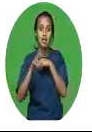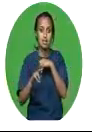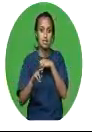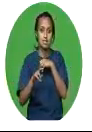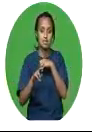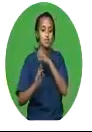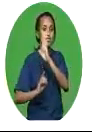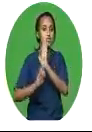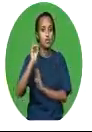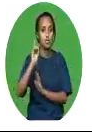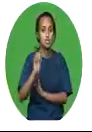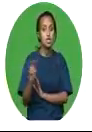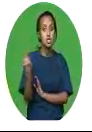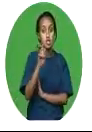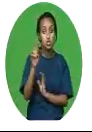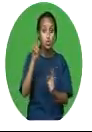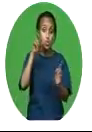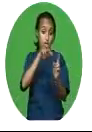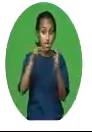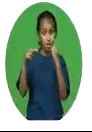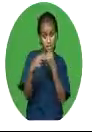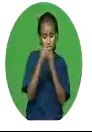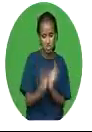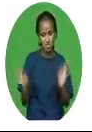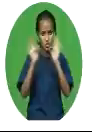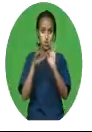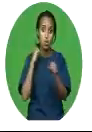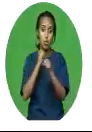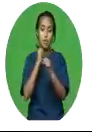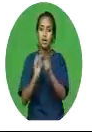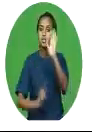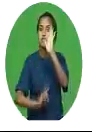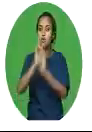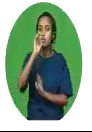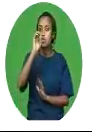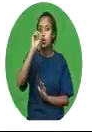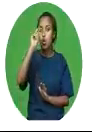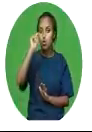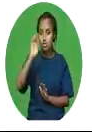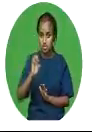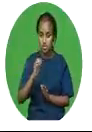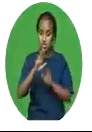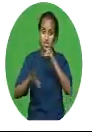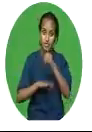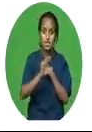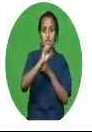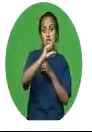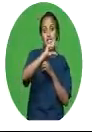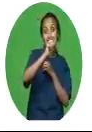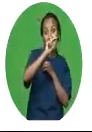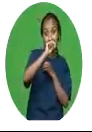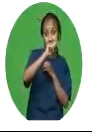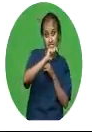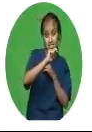development. The two dimensions necessary to make the development of a cone surface are the slant height of